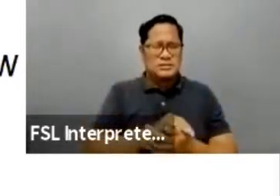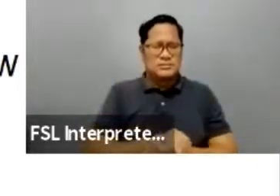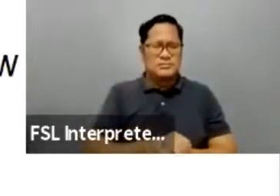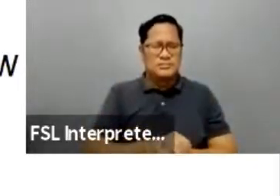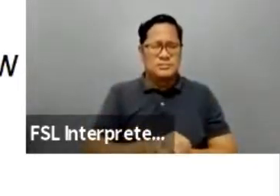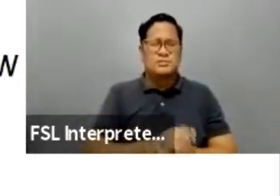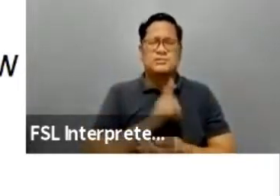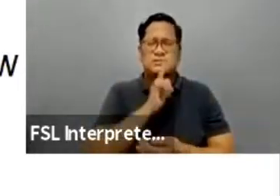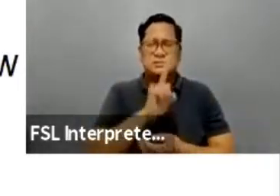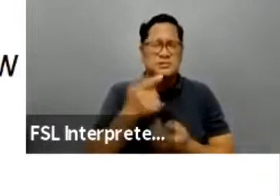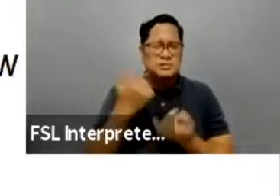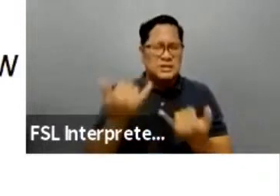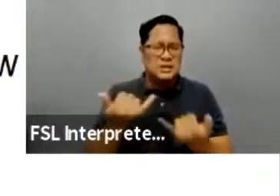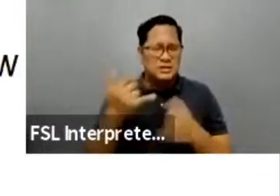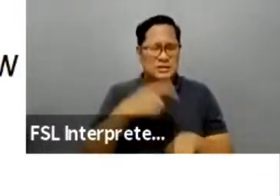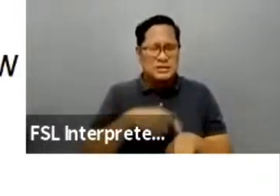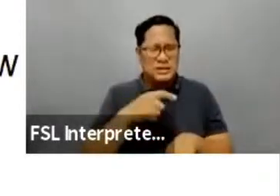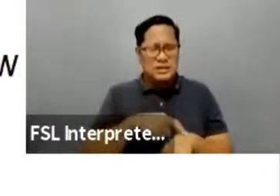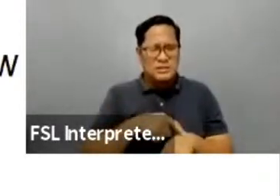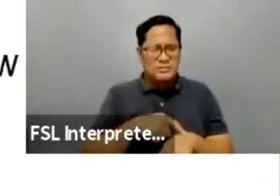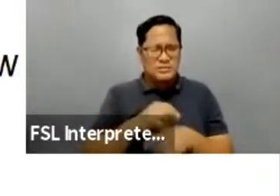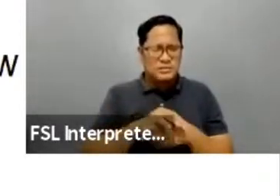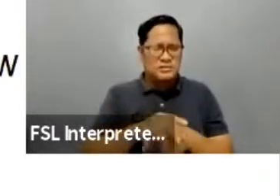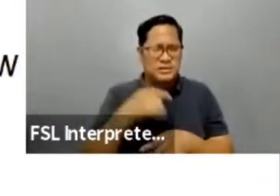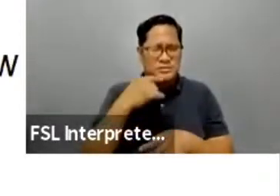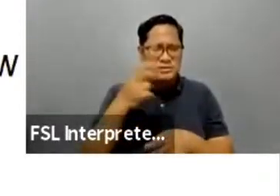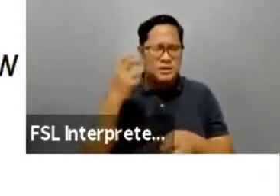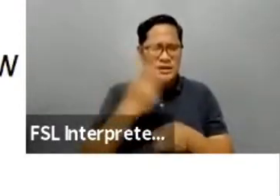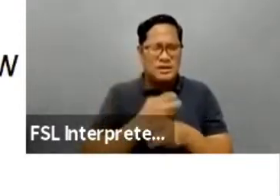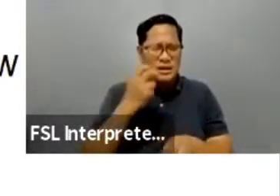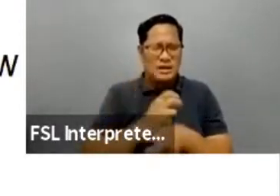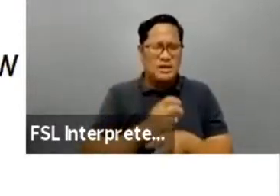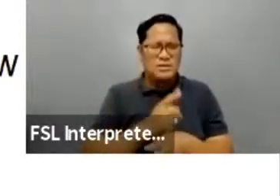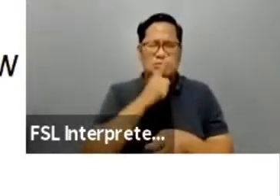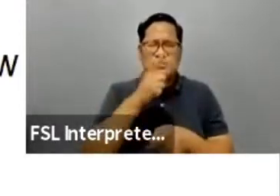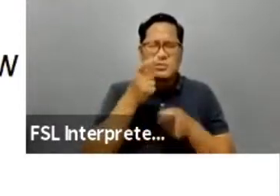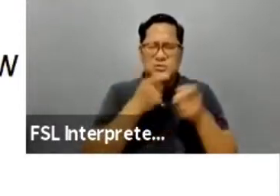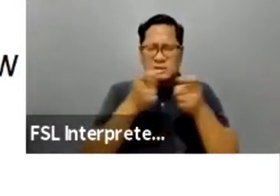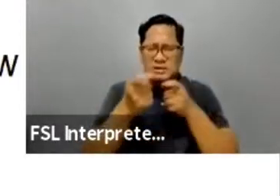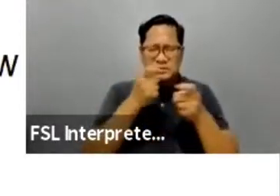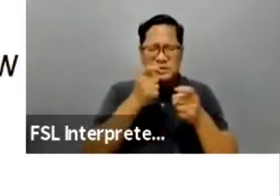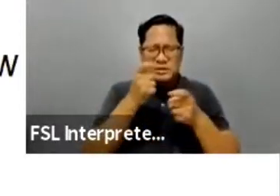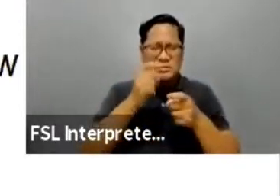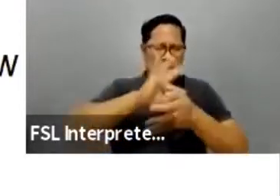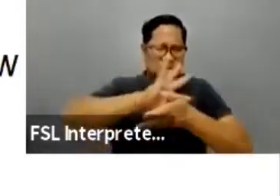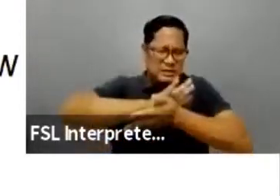At the moment, provinces are hard put to manage the epidemic, the pandemic.